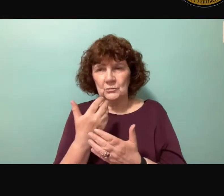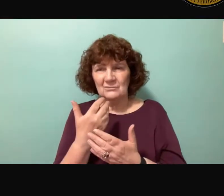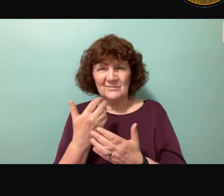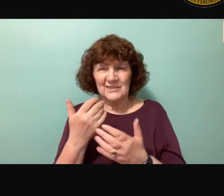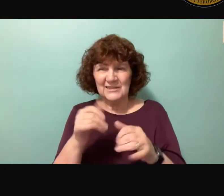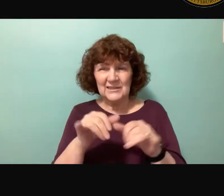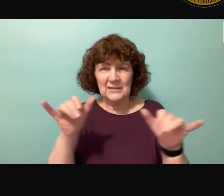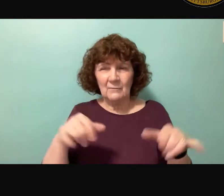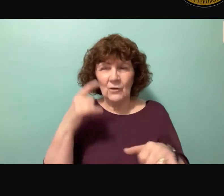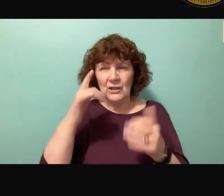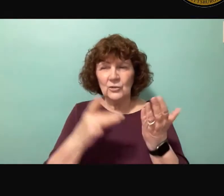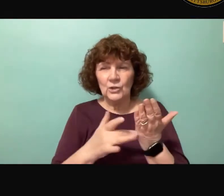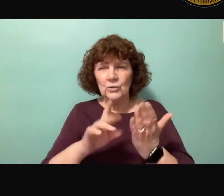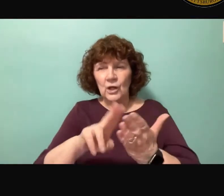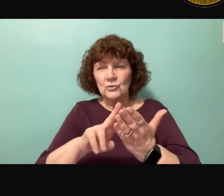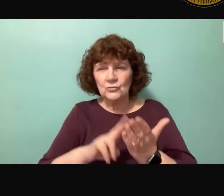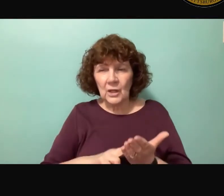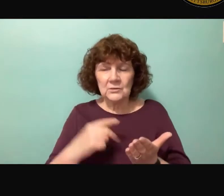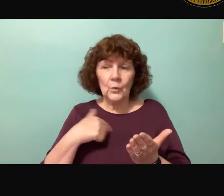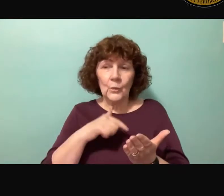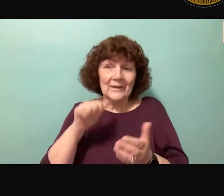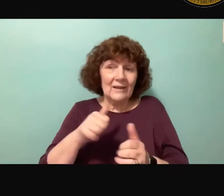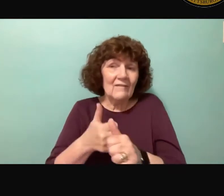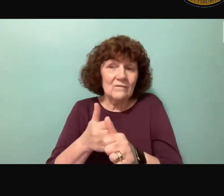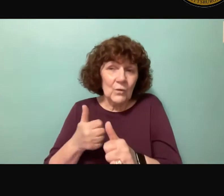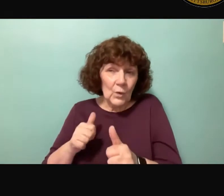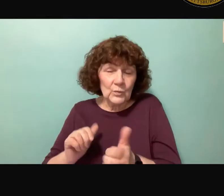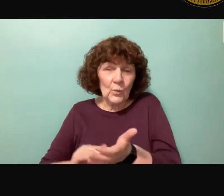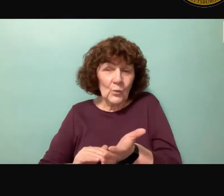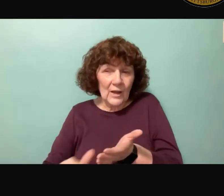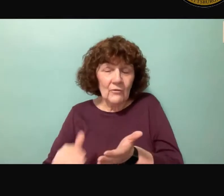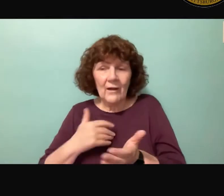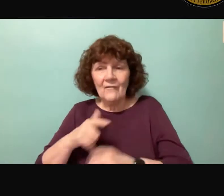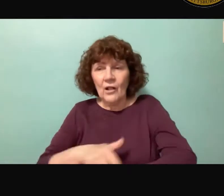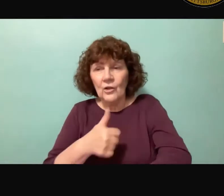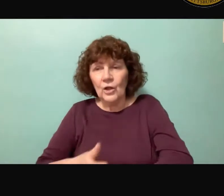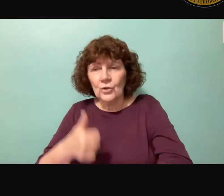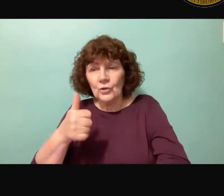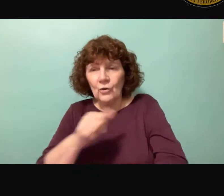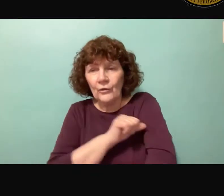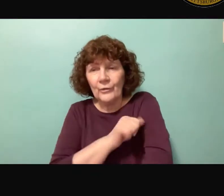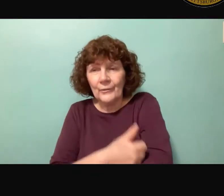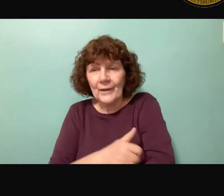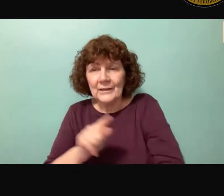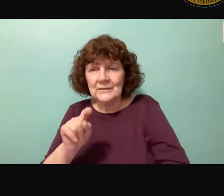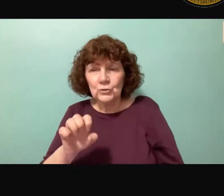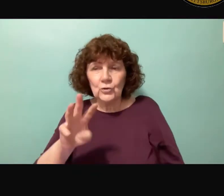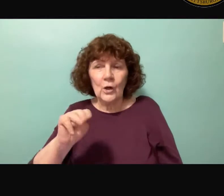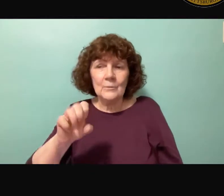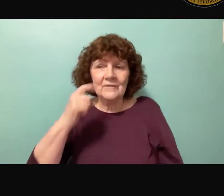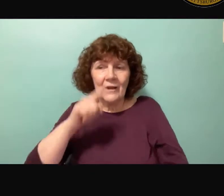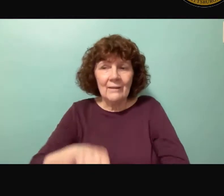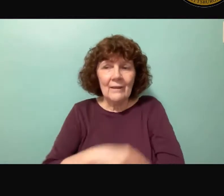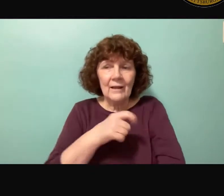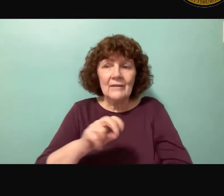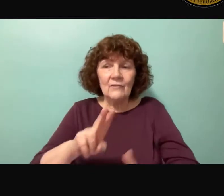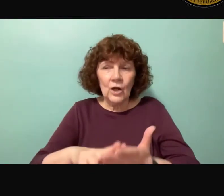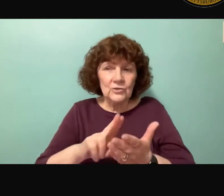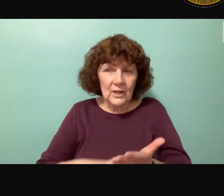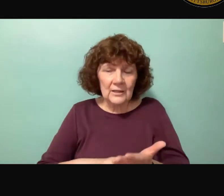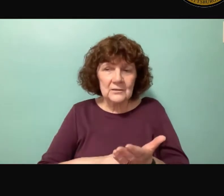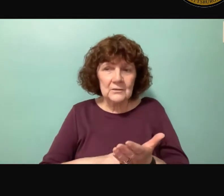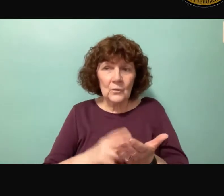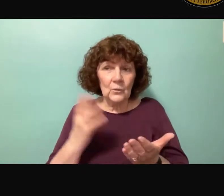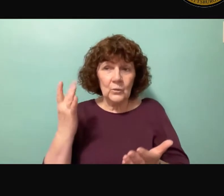would allow us to avoid the waiver by having longer authorized terms for that type of contract, solely in recognition